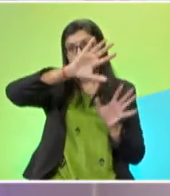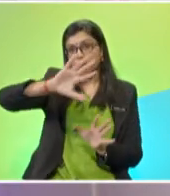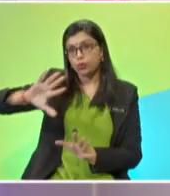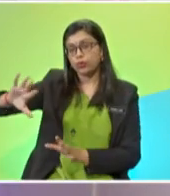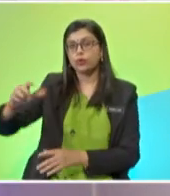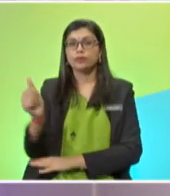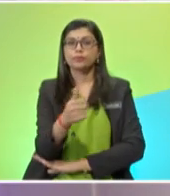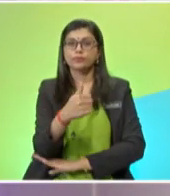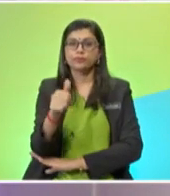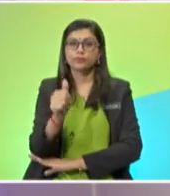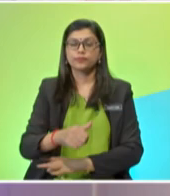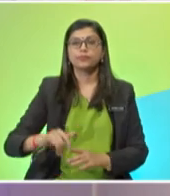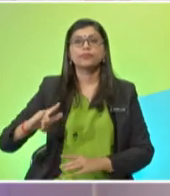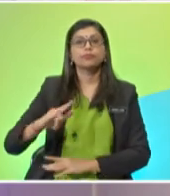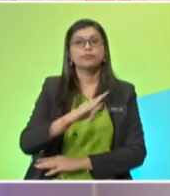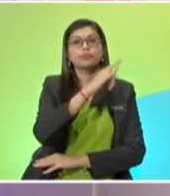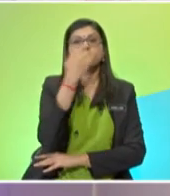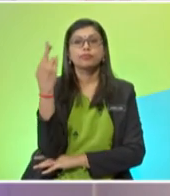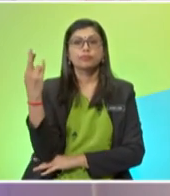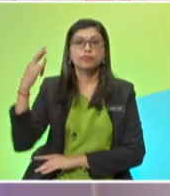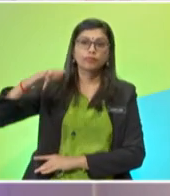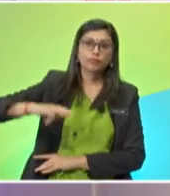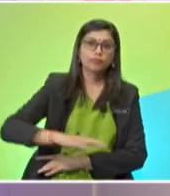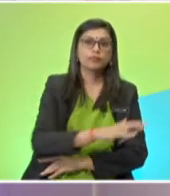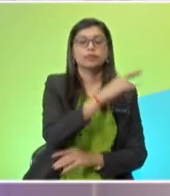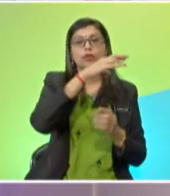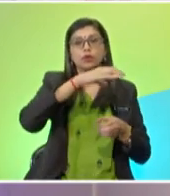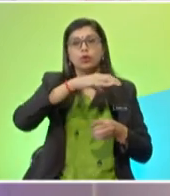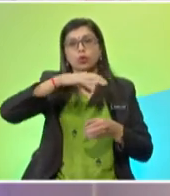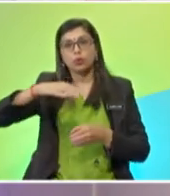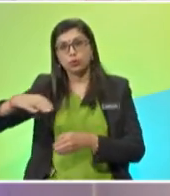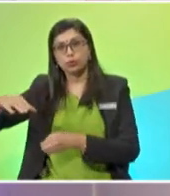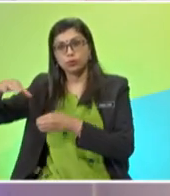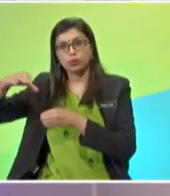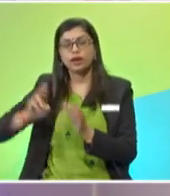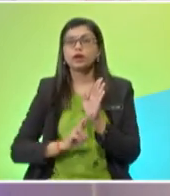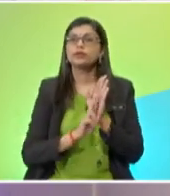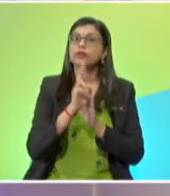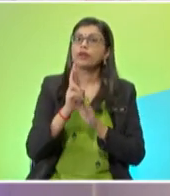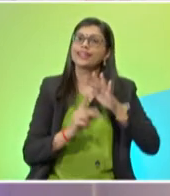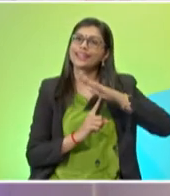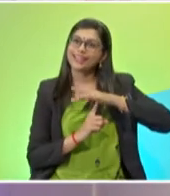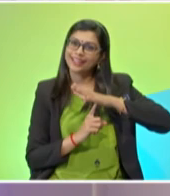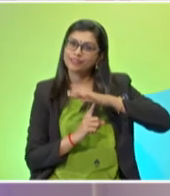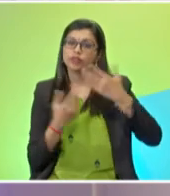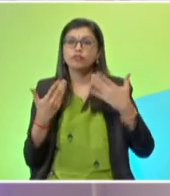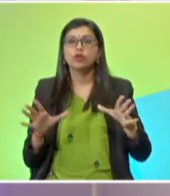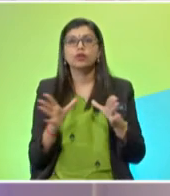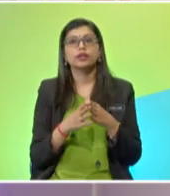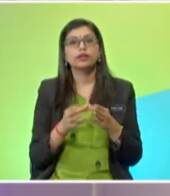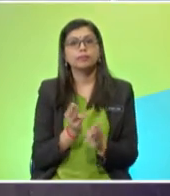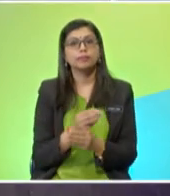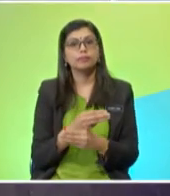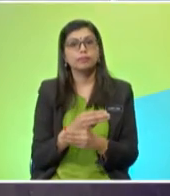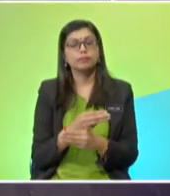air balloon, a jet, and an aeroplane. We have made the aeroplane craft and we also have sang a